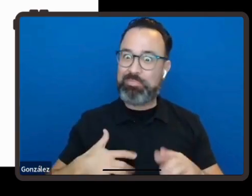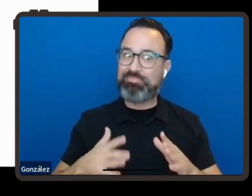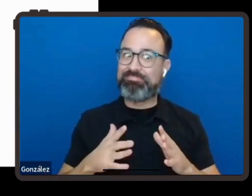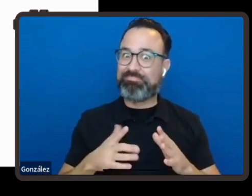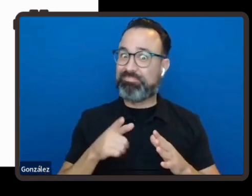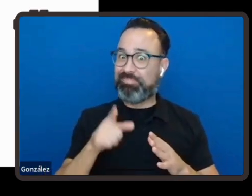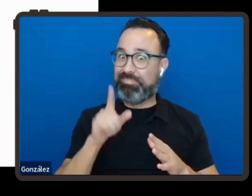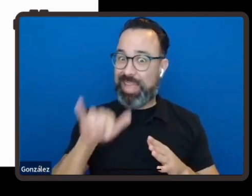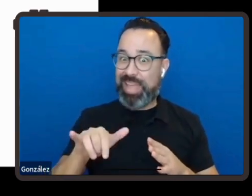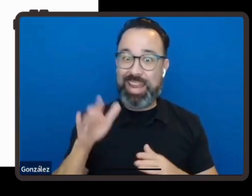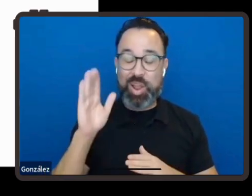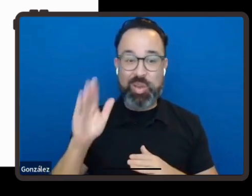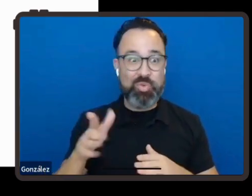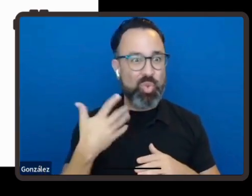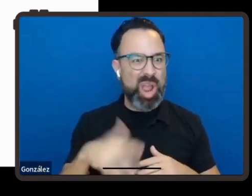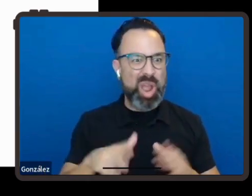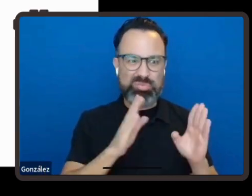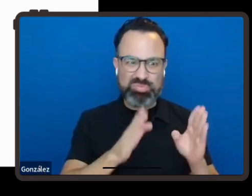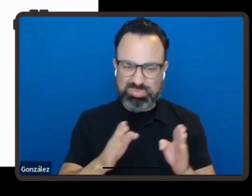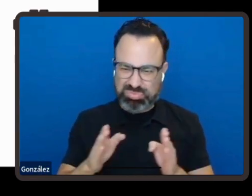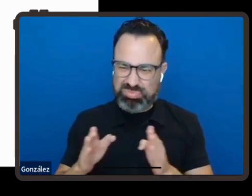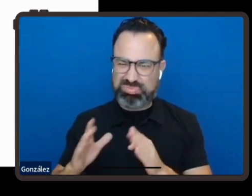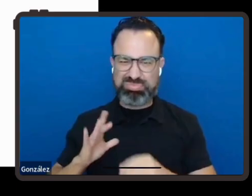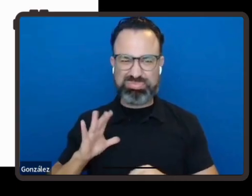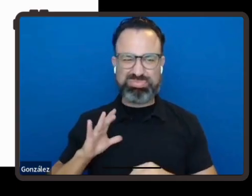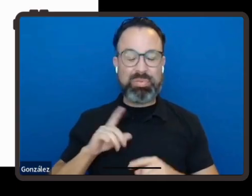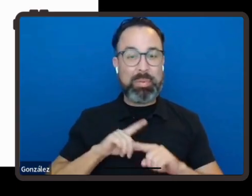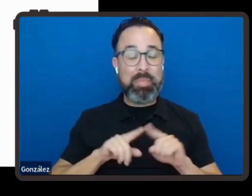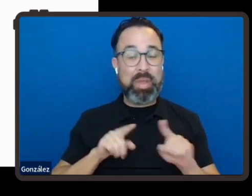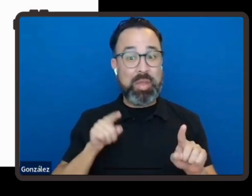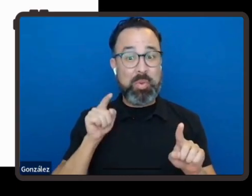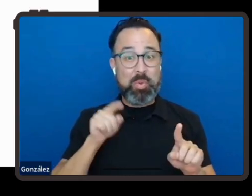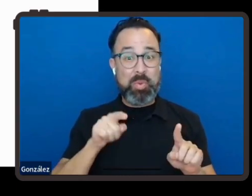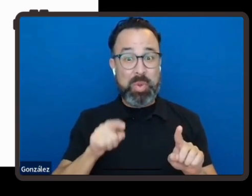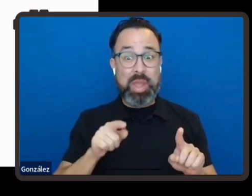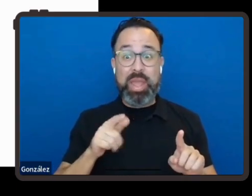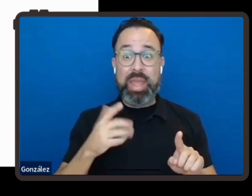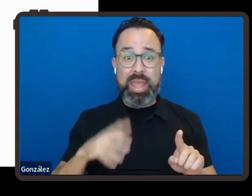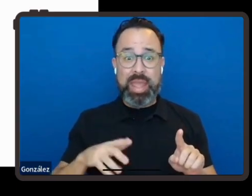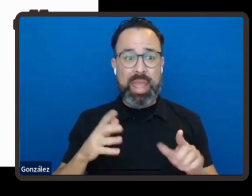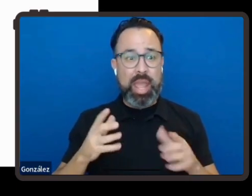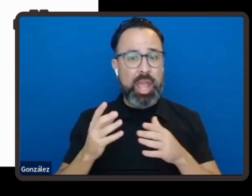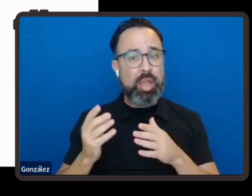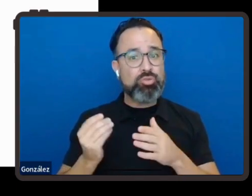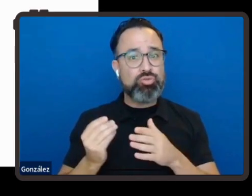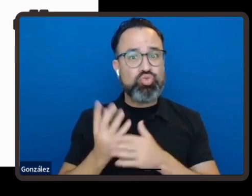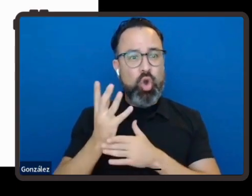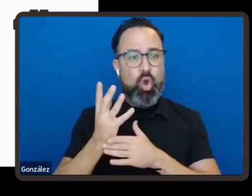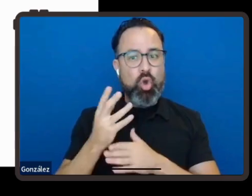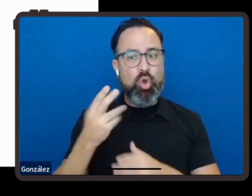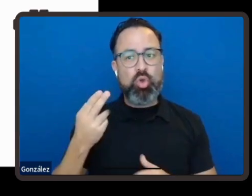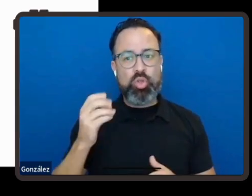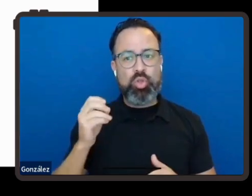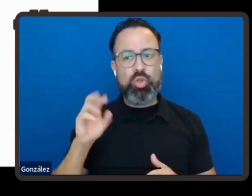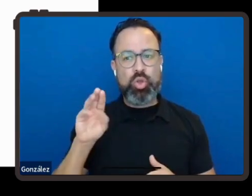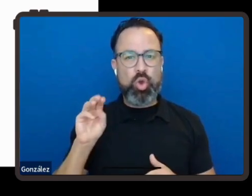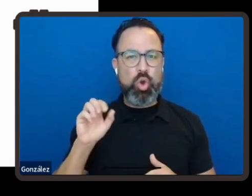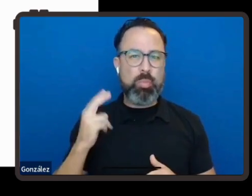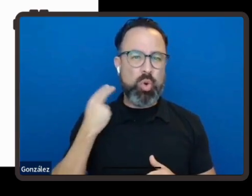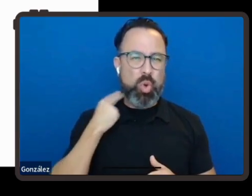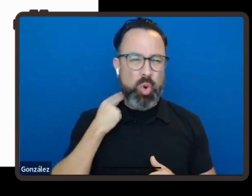So what I'm saying about growth hormone, people get very confused. They say growth hormone, sex